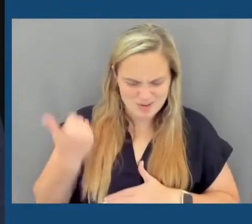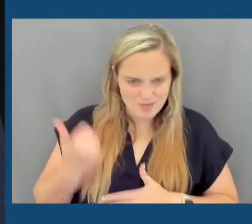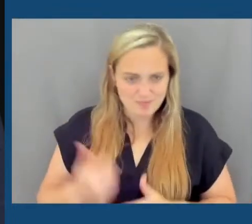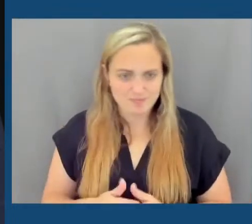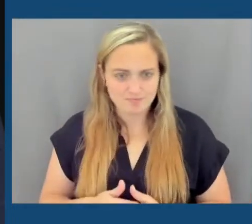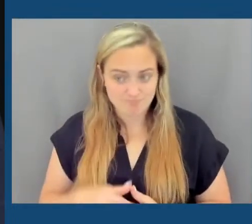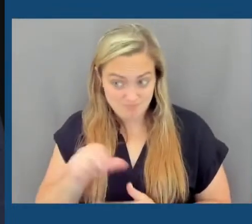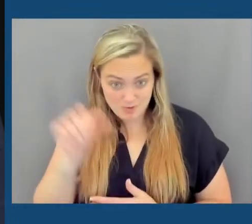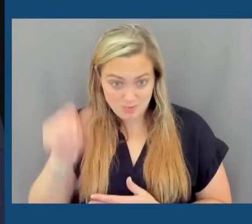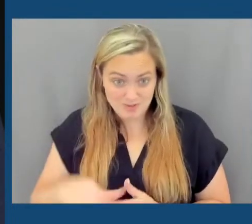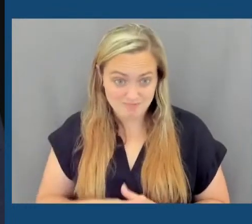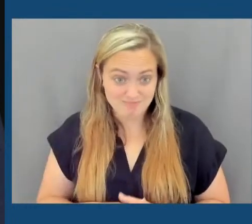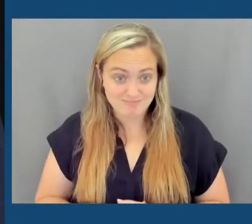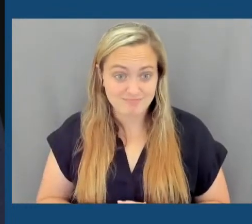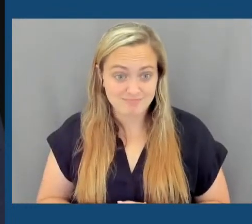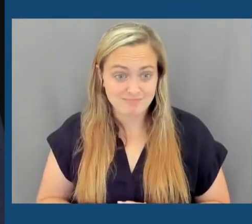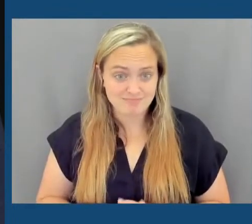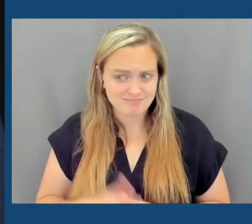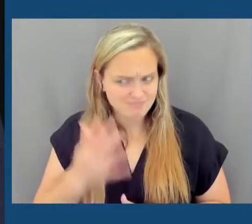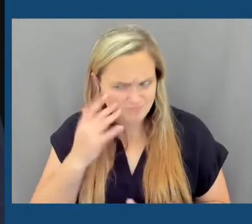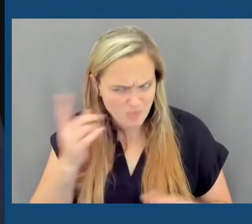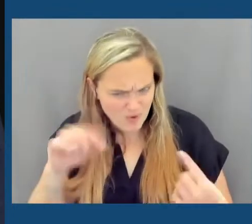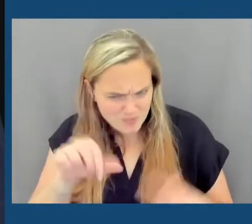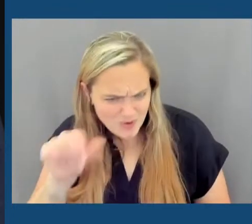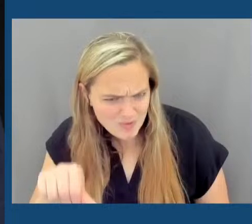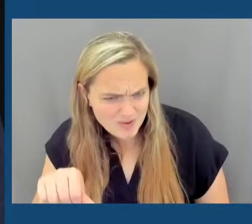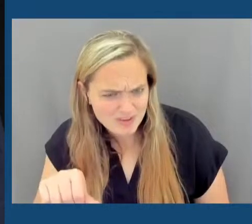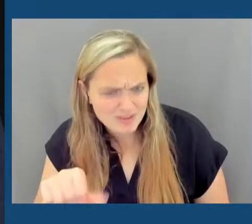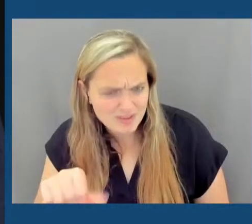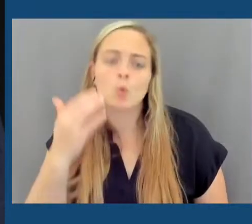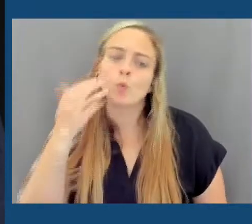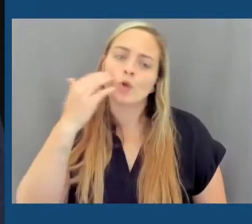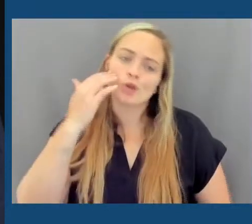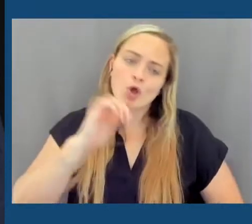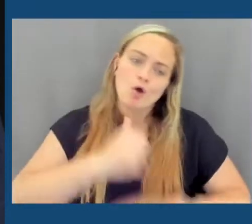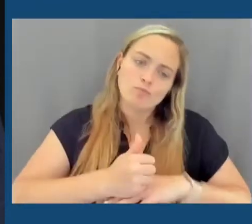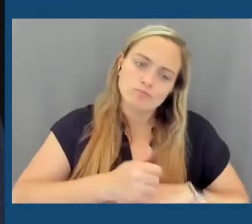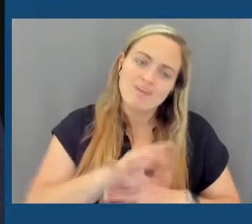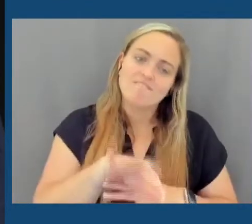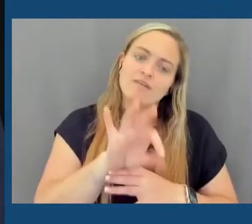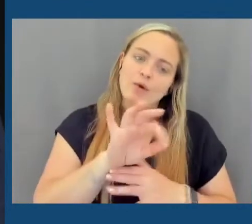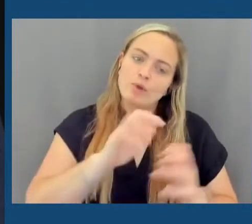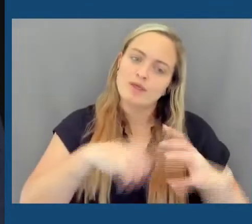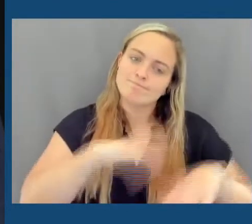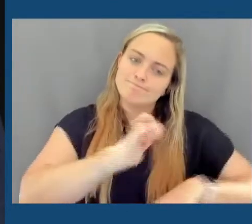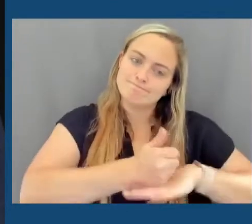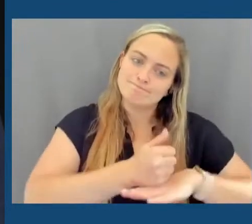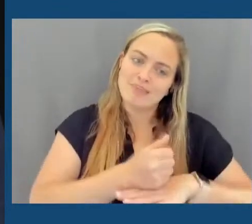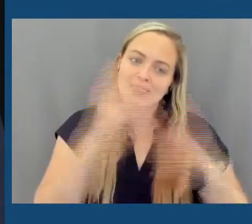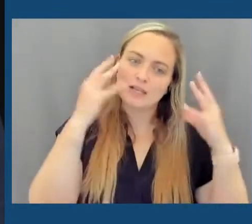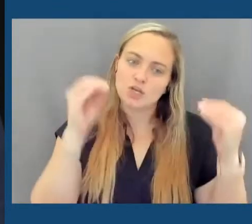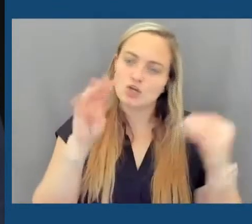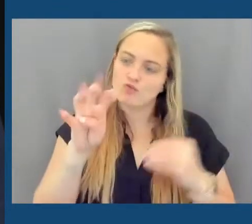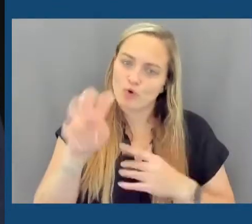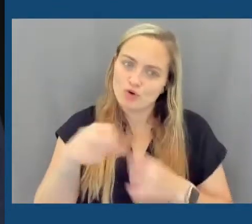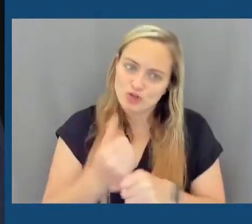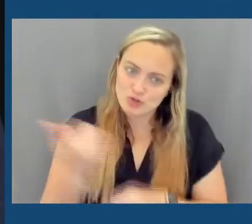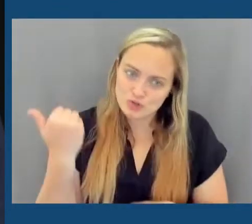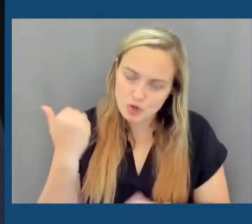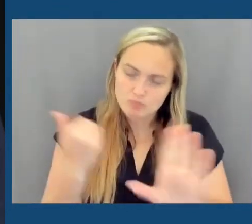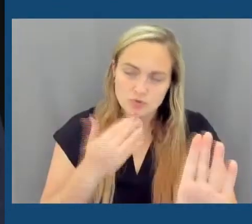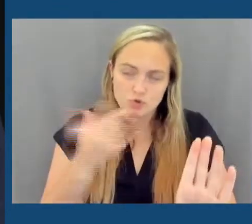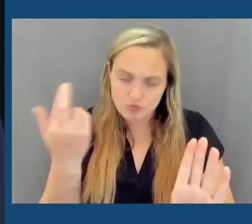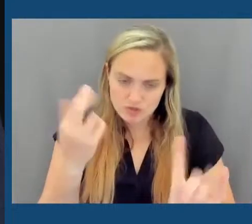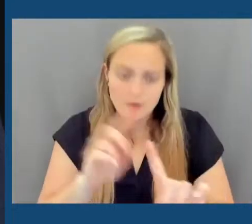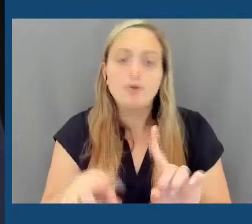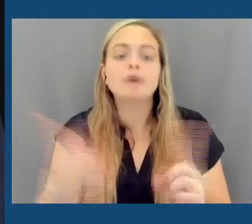Albany. Why'd they come to Albany? Yes, we know it was founded by the Dutch 400 years ago. That's a good reason right there. Okay, we got it. They came to talk